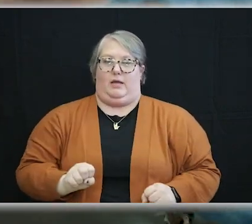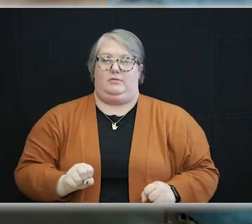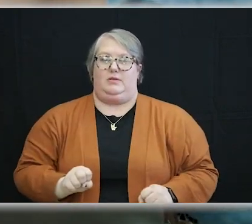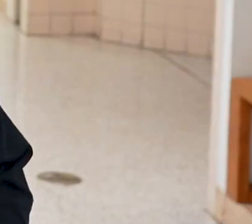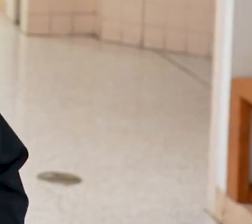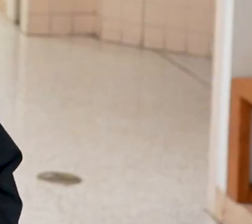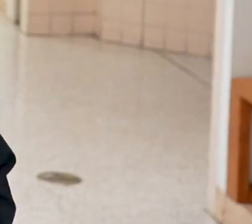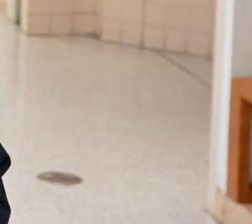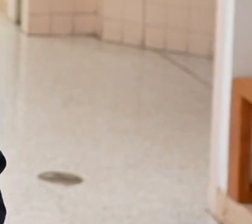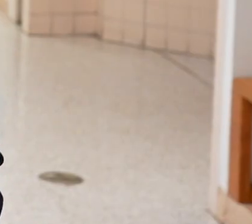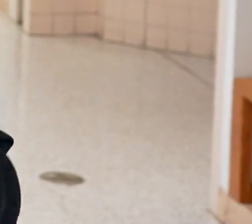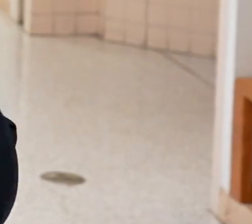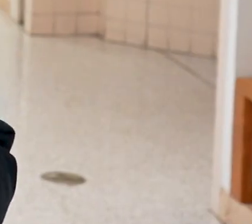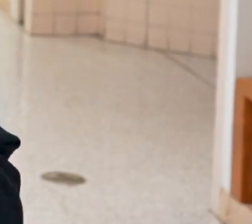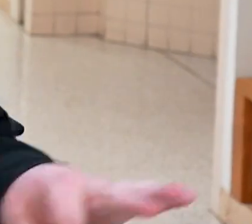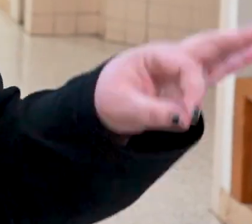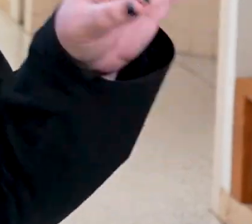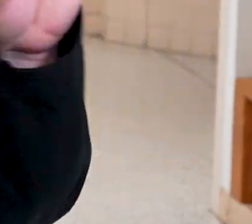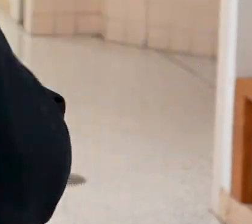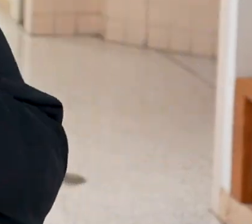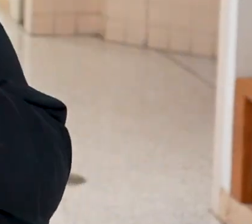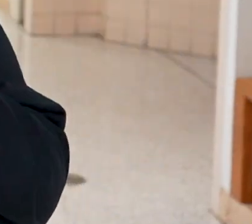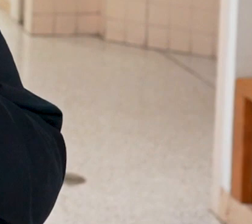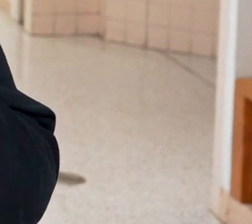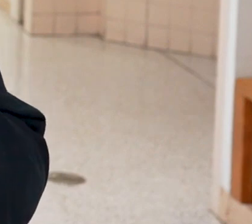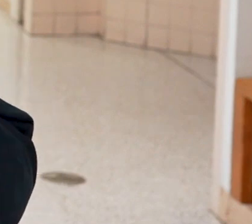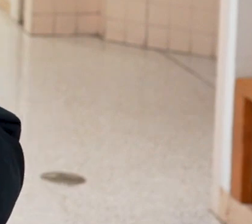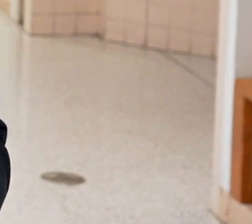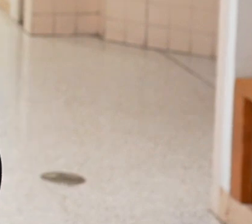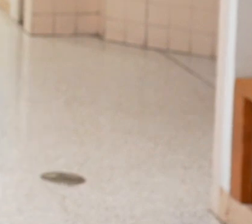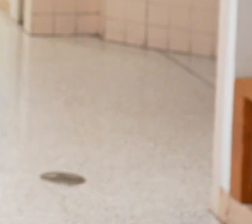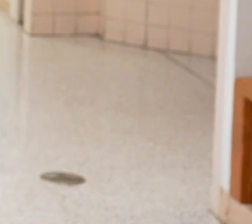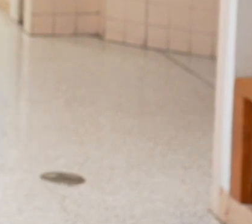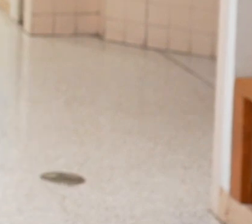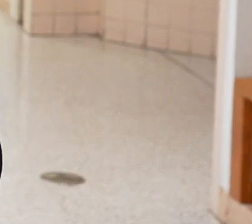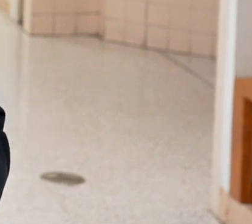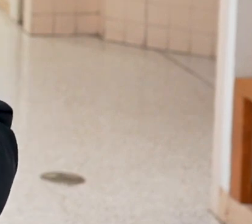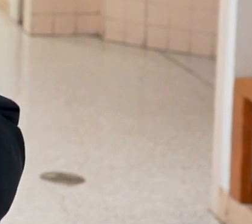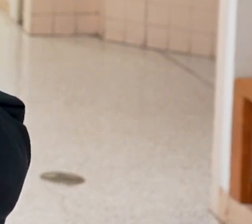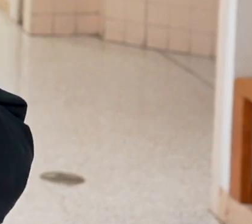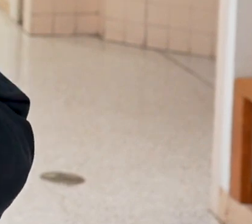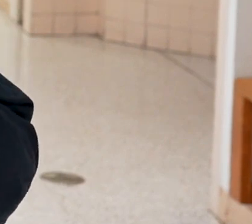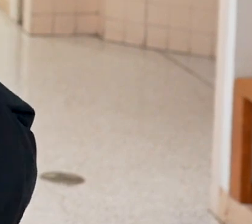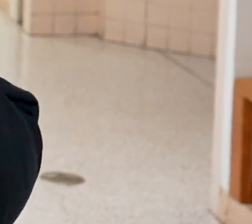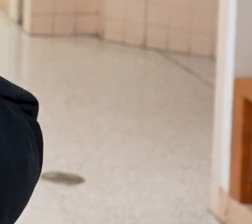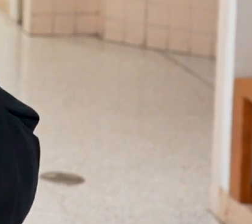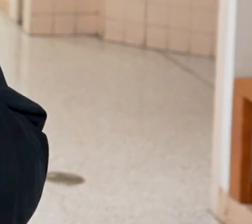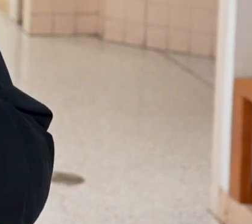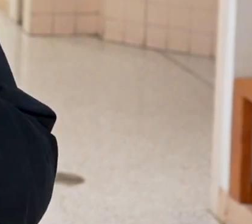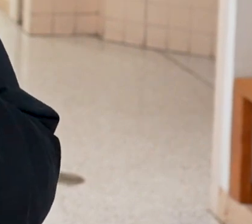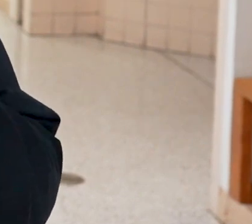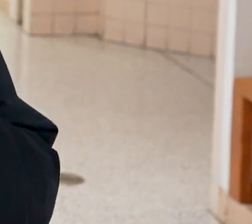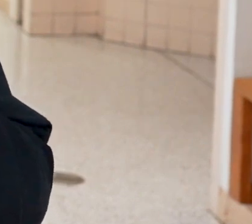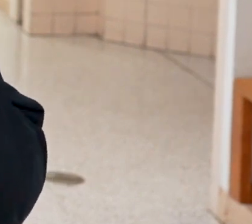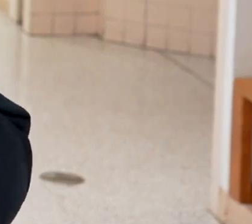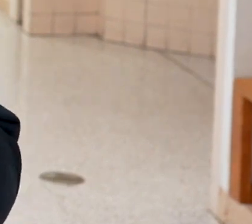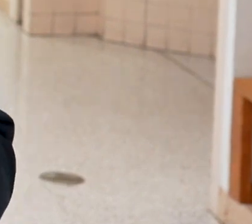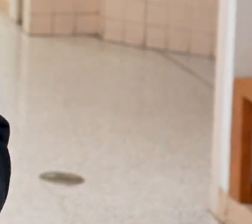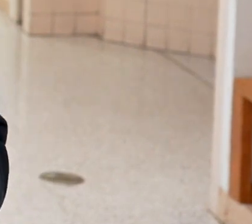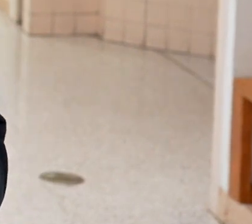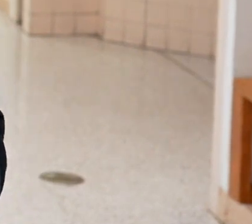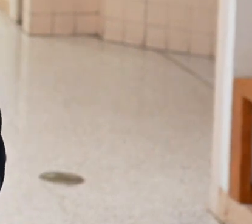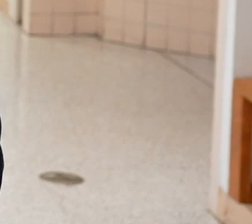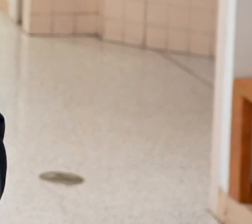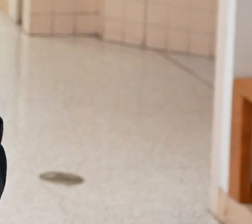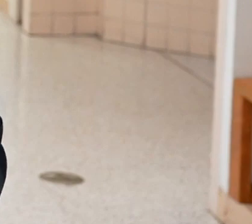in. It's very important. It's needed for just easy communication. It makes things a little bit